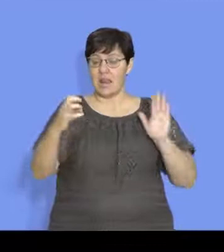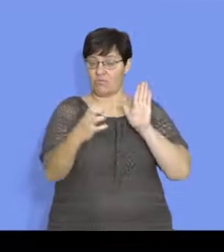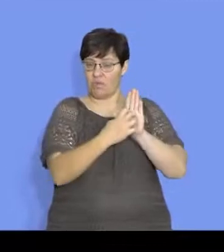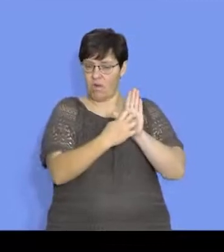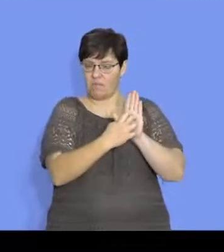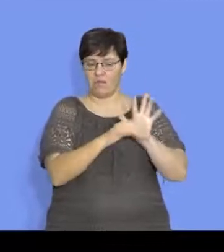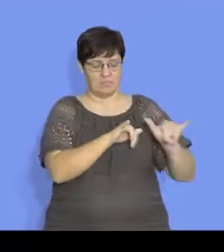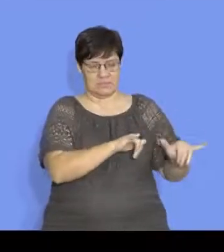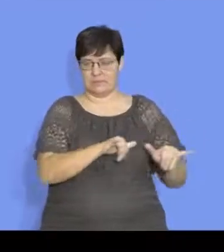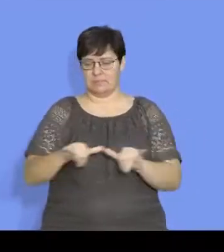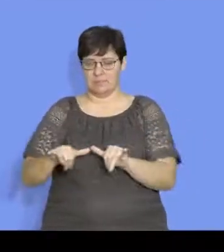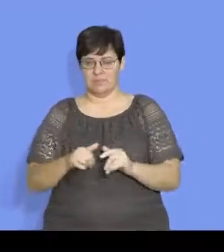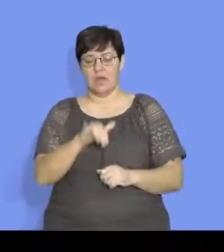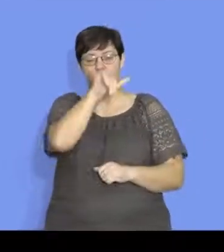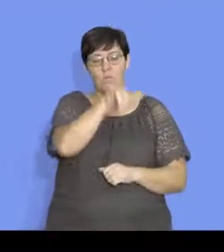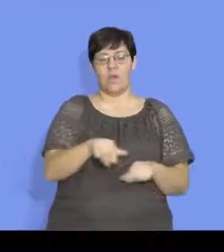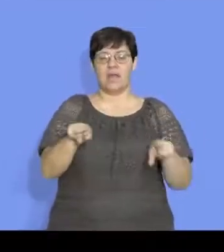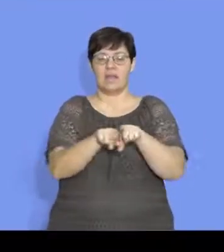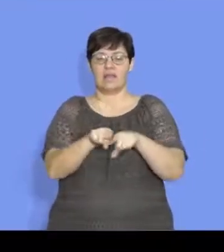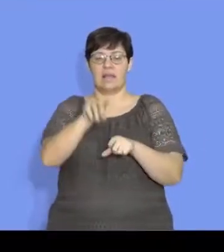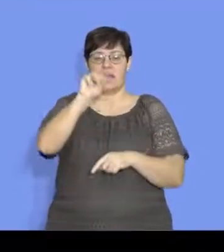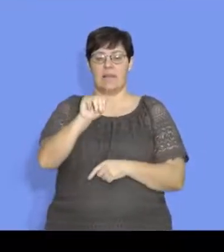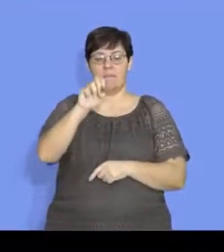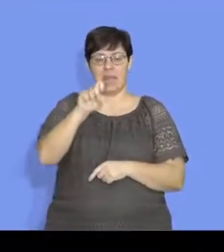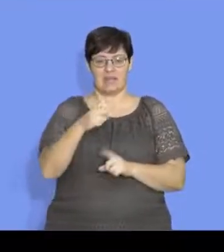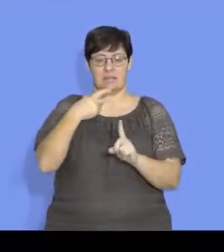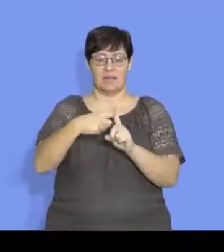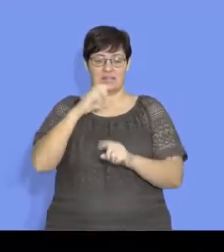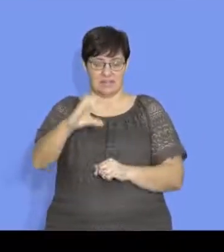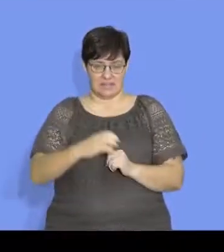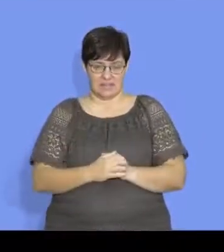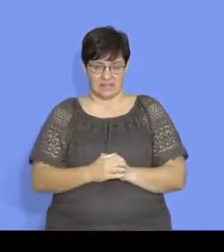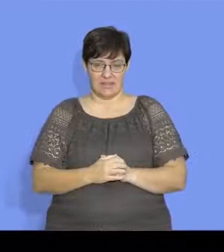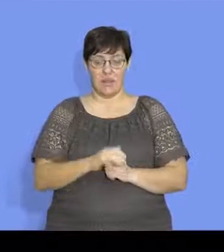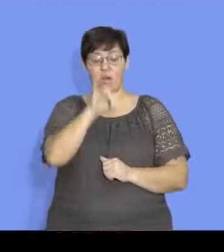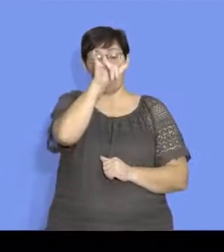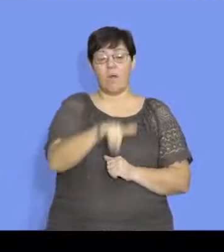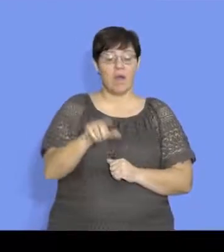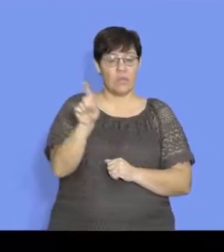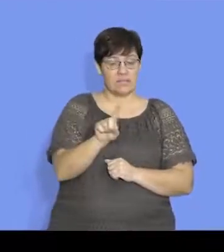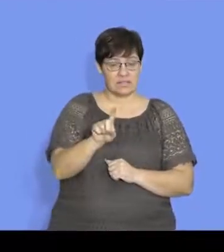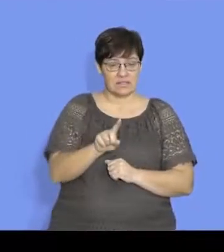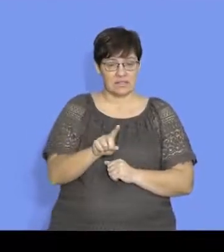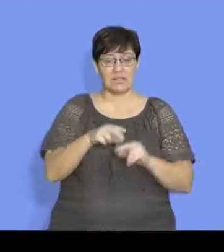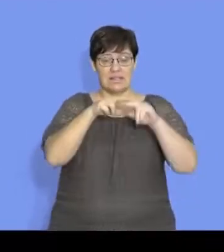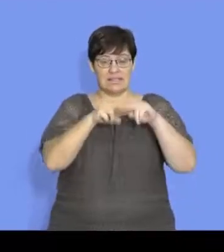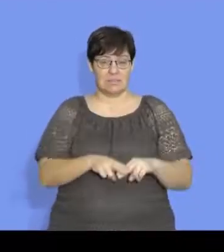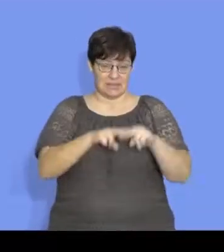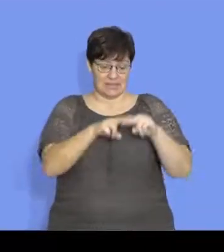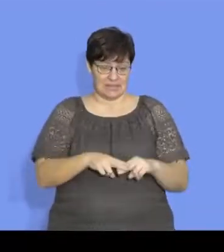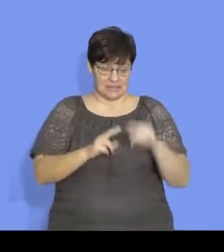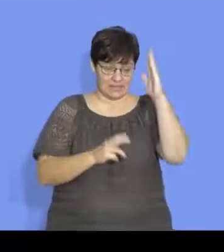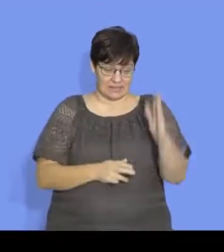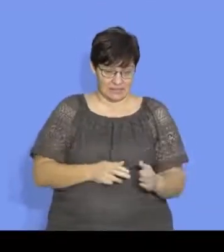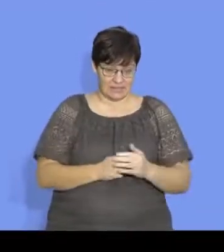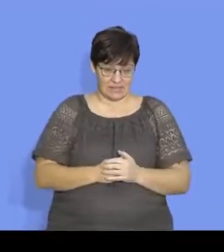form, y equals mx plus c, where the y stands for the dependent variable,